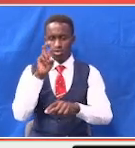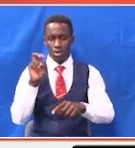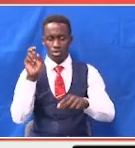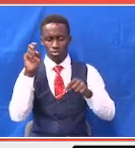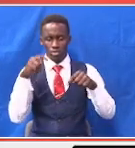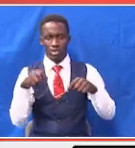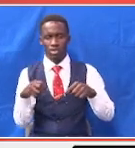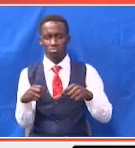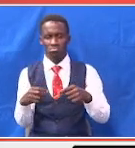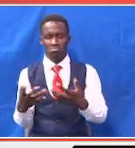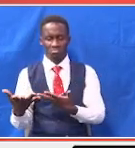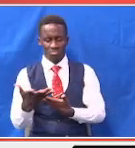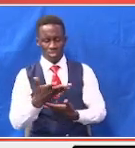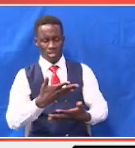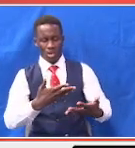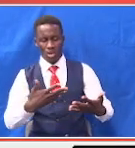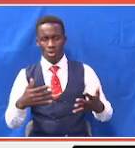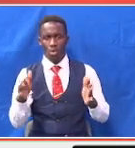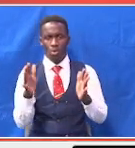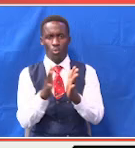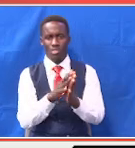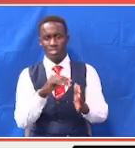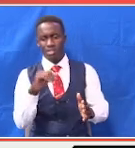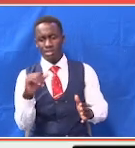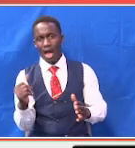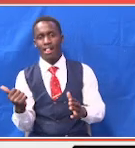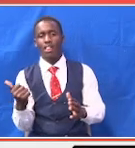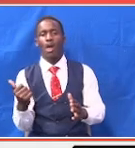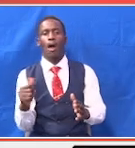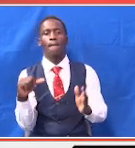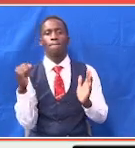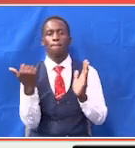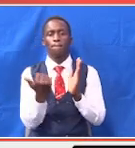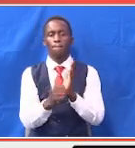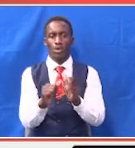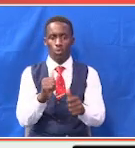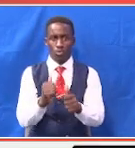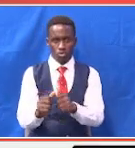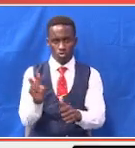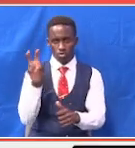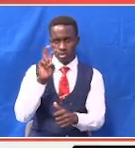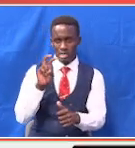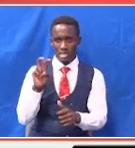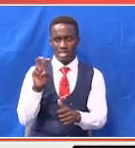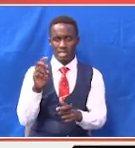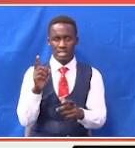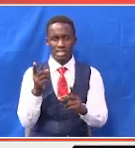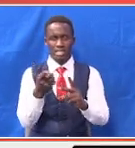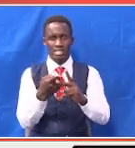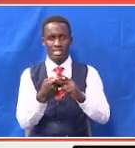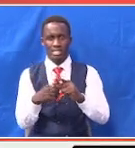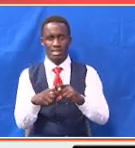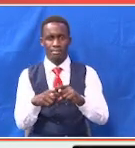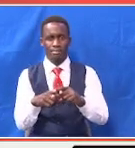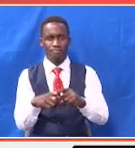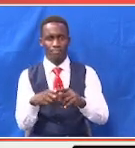engaging with another issue which are looking at startup